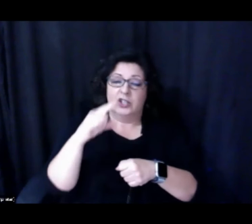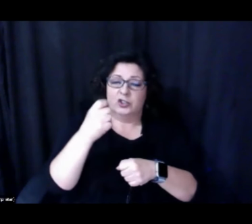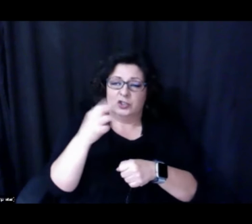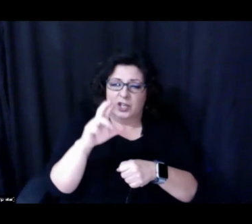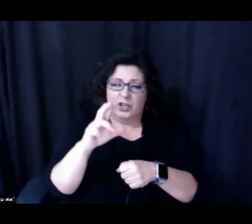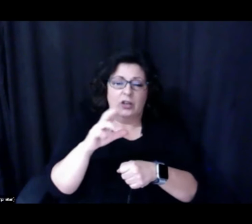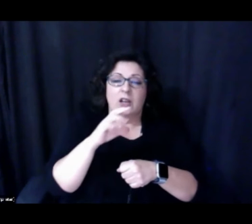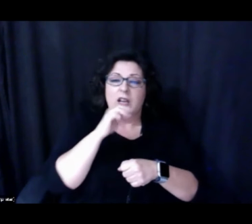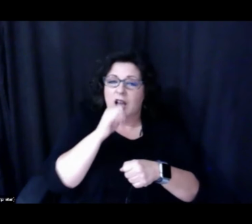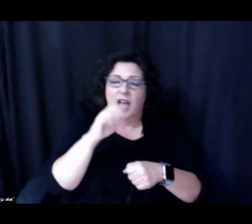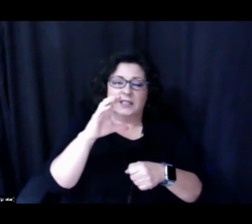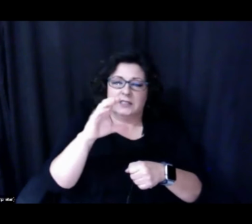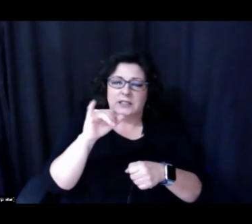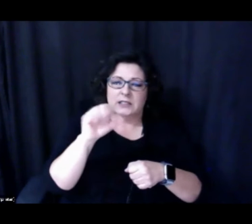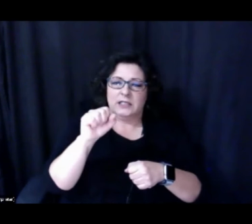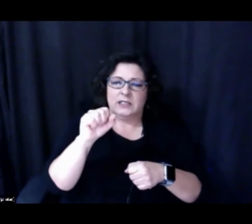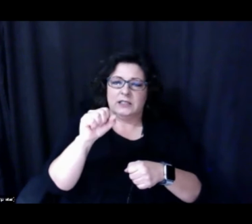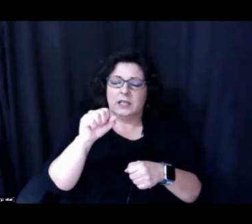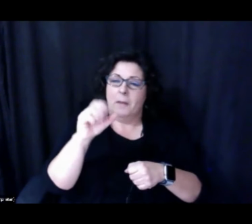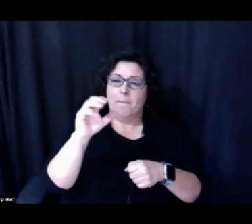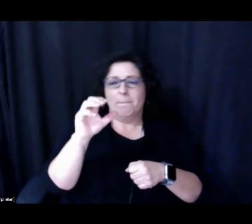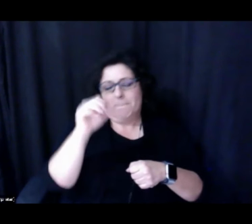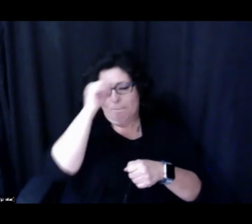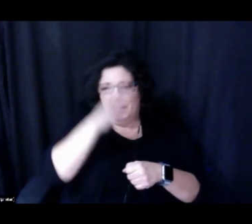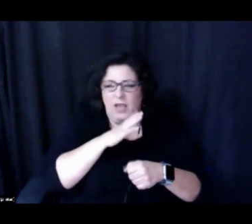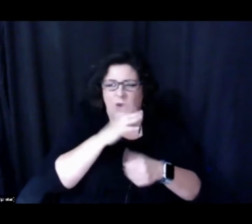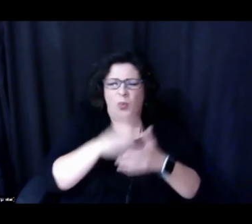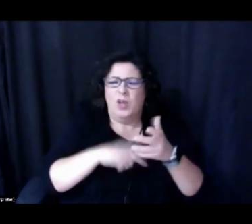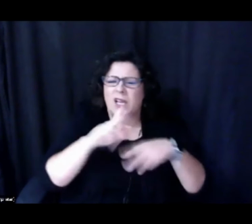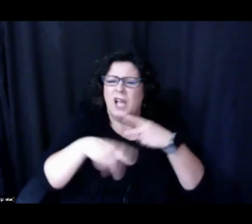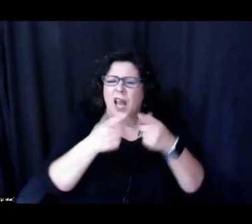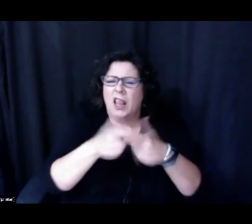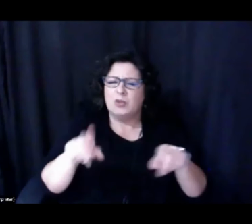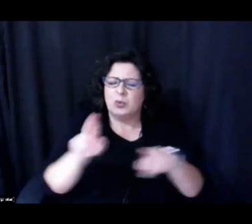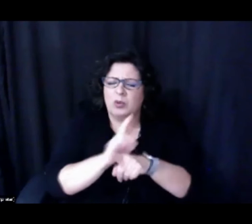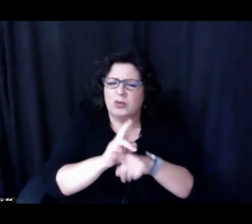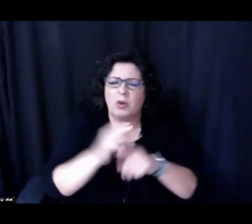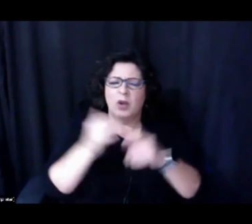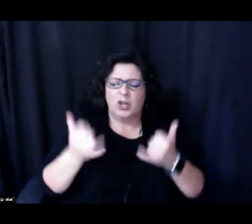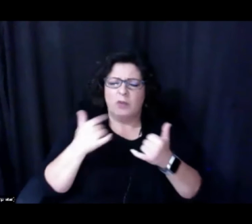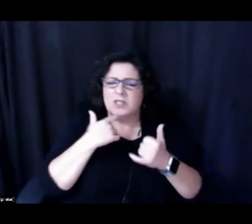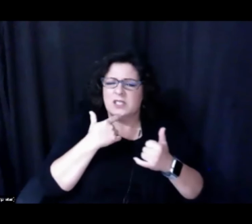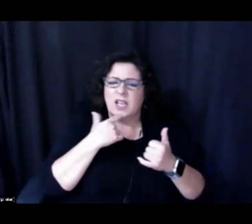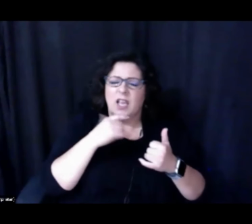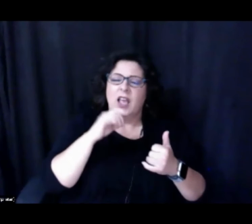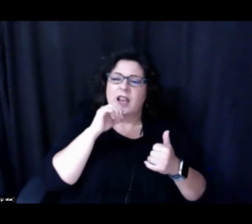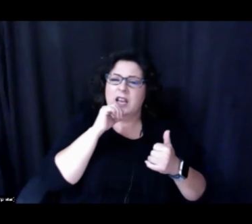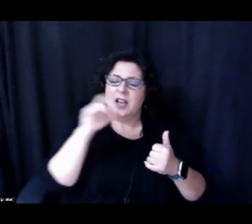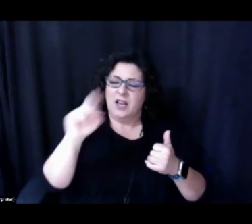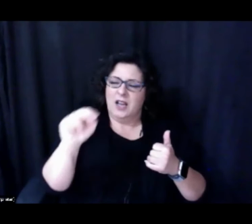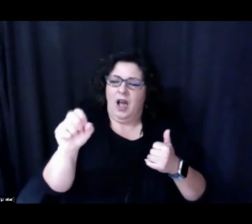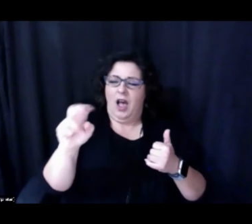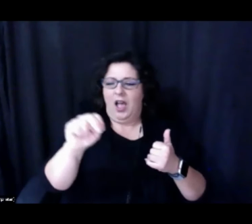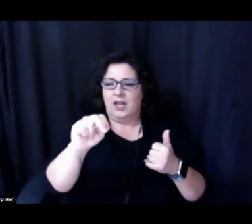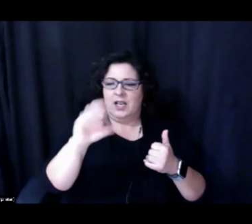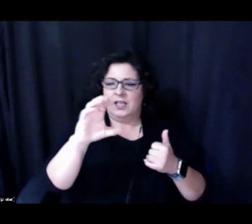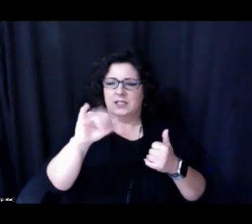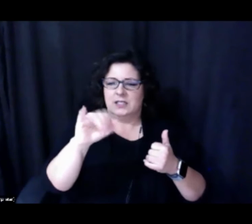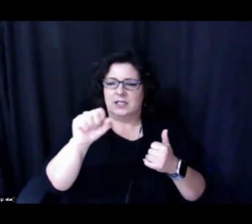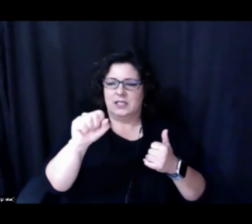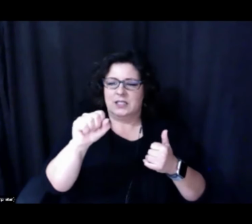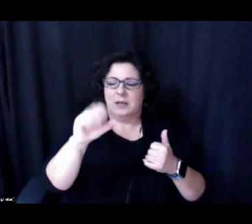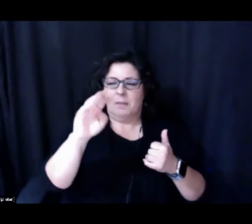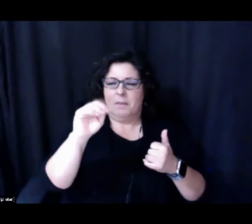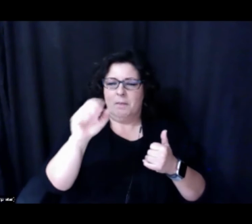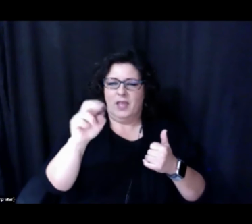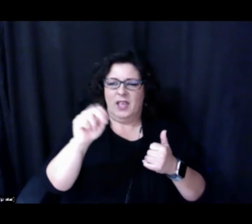cis men, what kind of language could we use for this? Currently, we just say non-cis men, but I don't love that because it